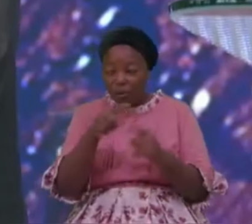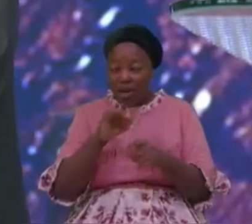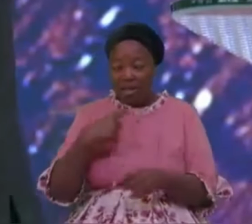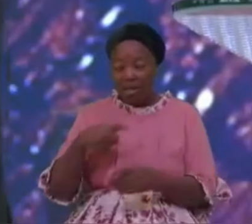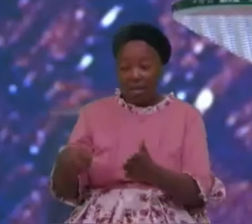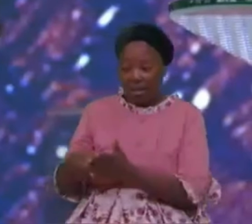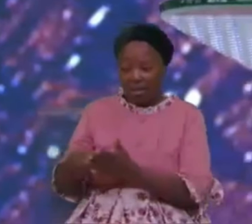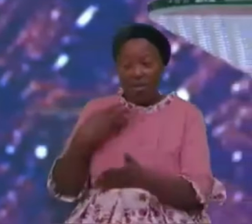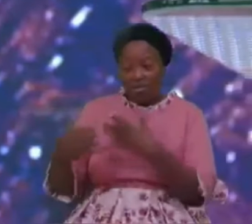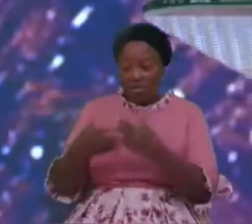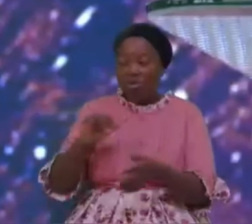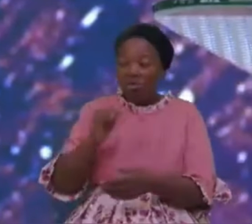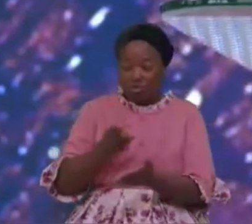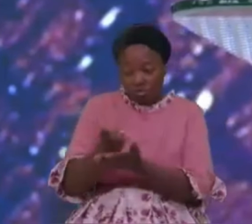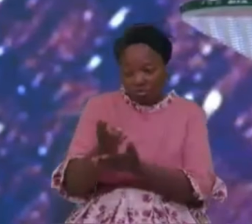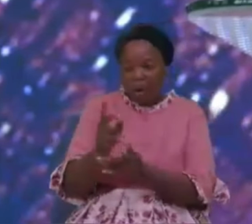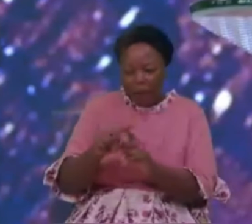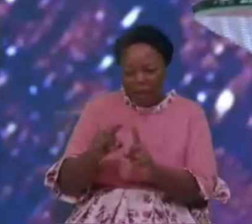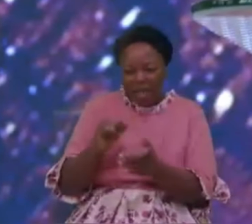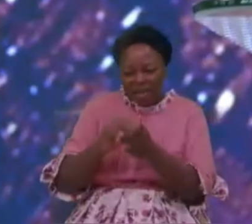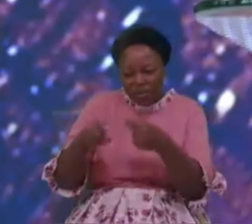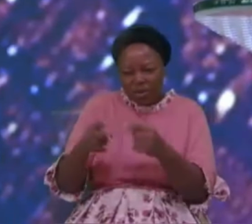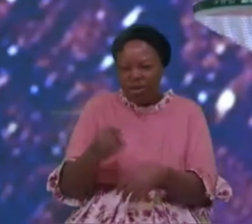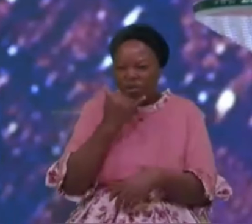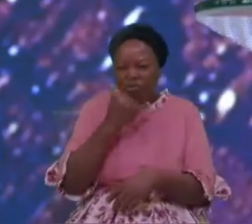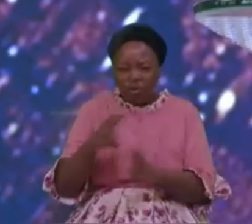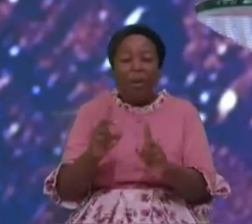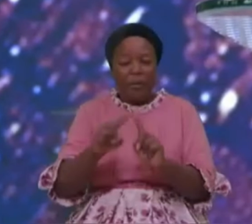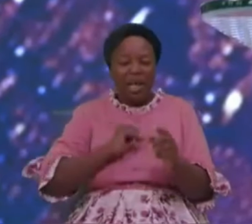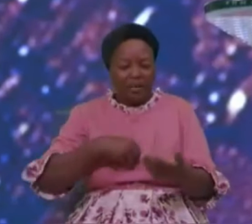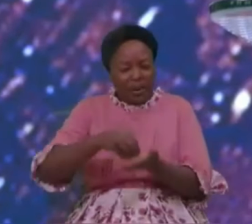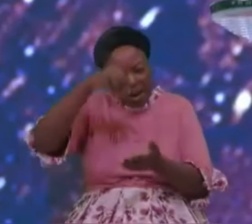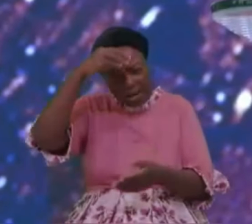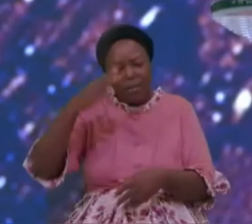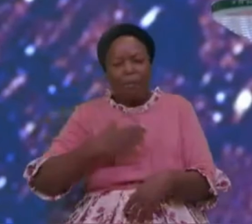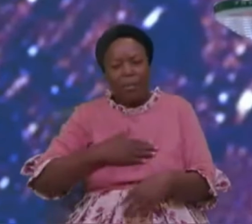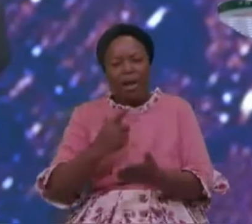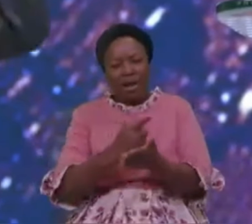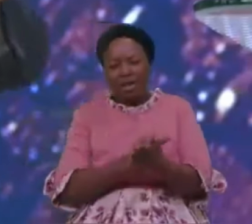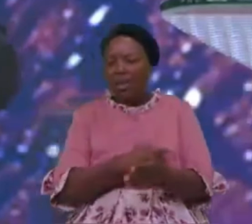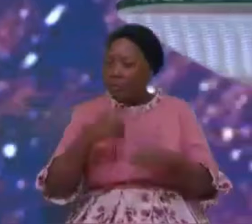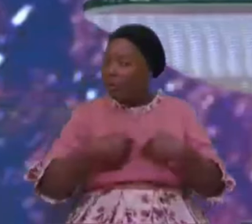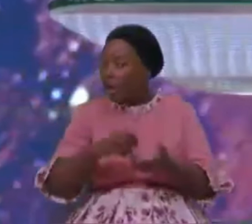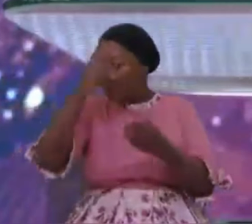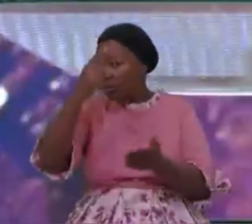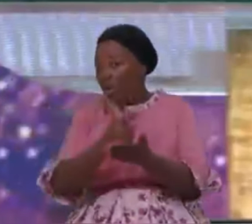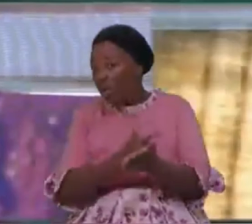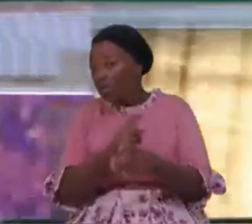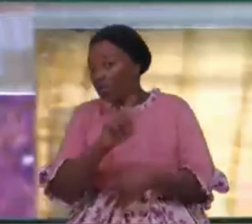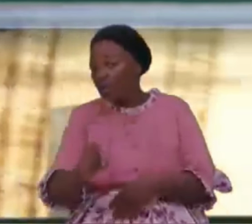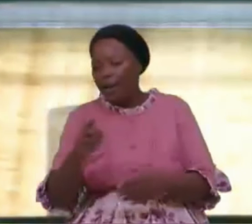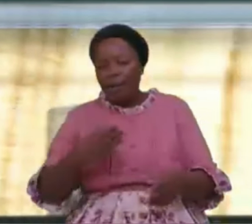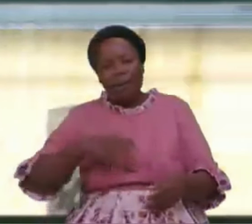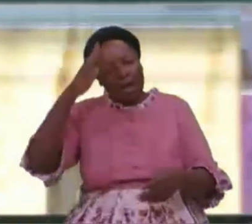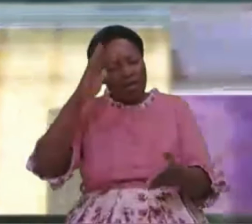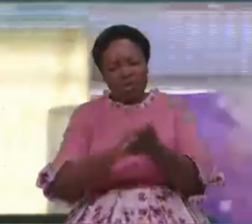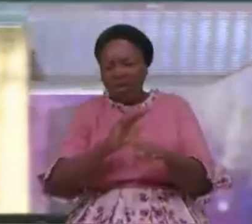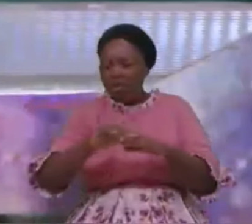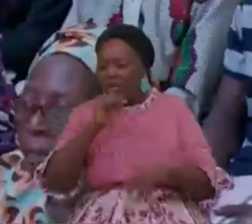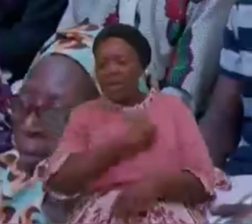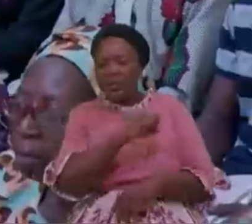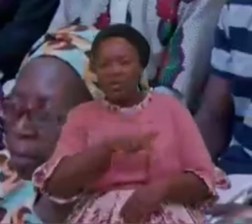truth, it goes the wrong way. And I've learned my lesson. Have you learned your lesson? My husband does not